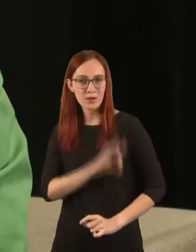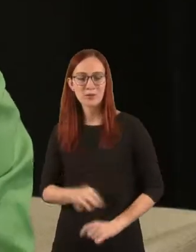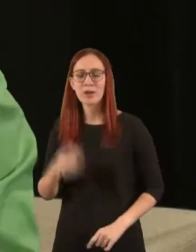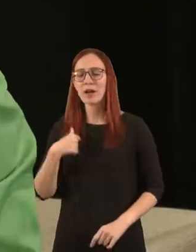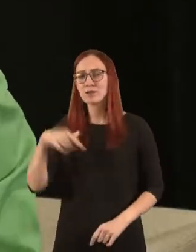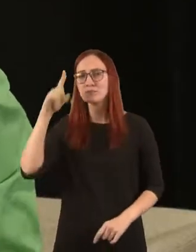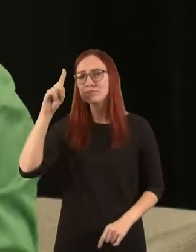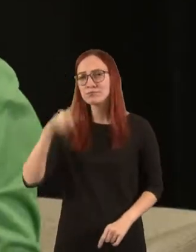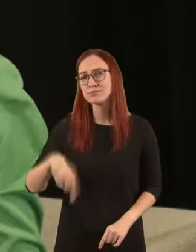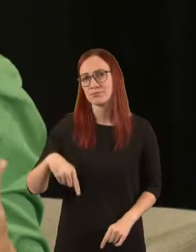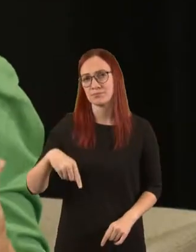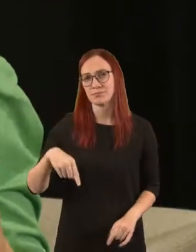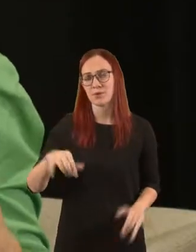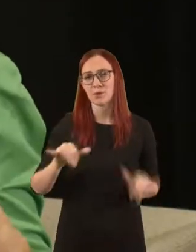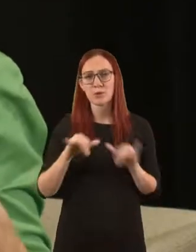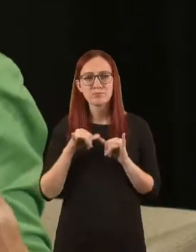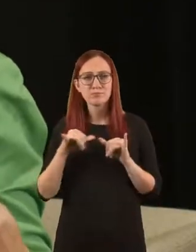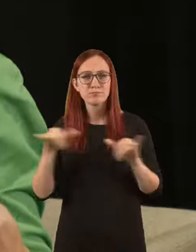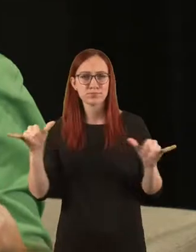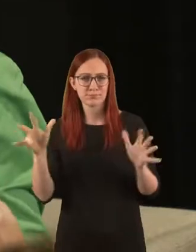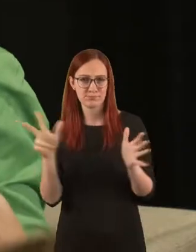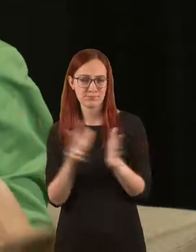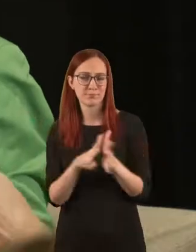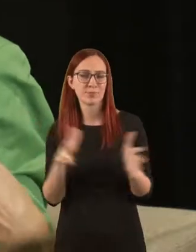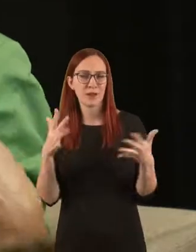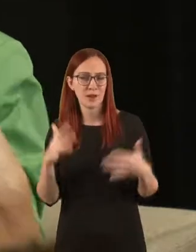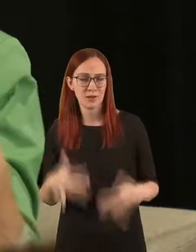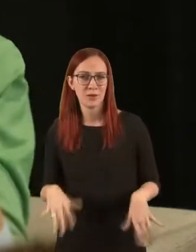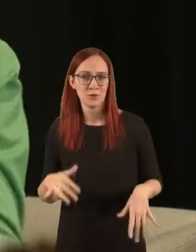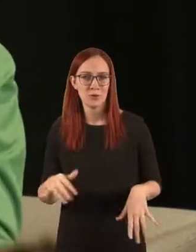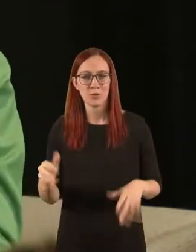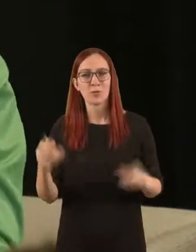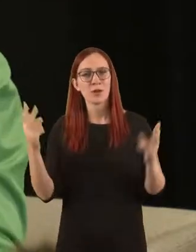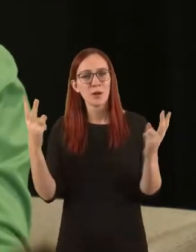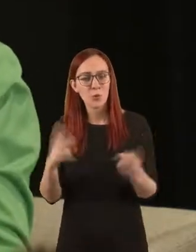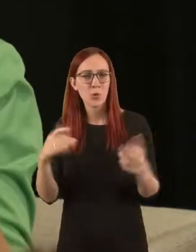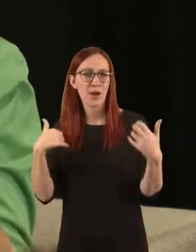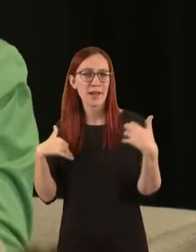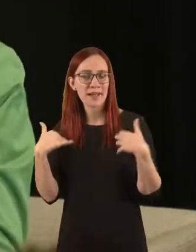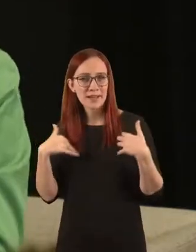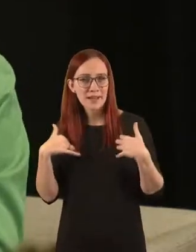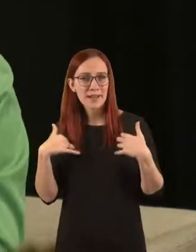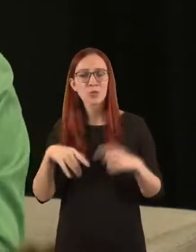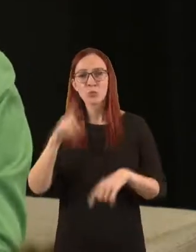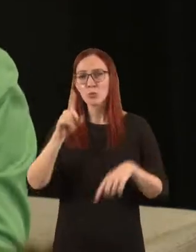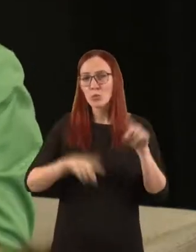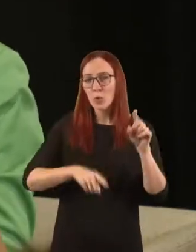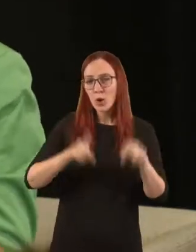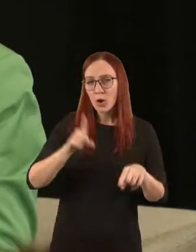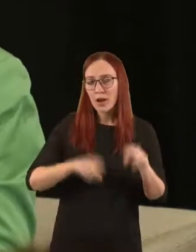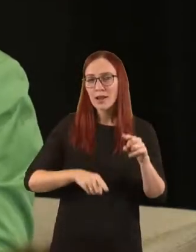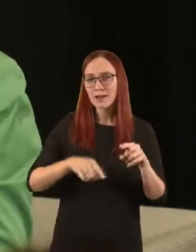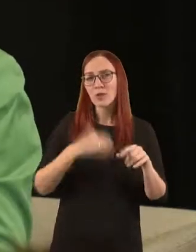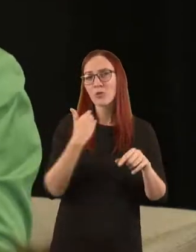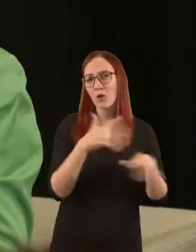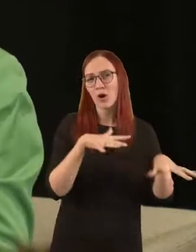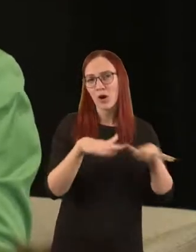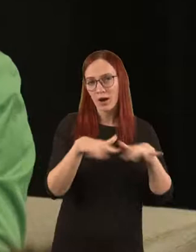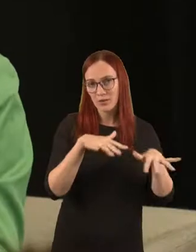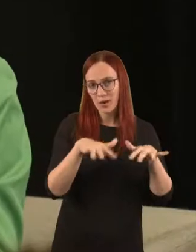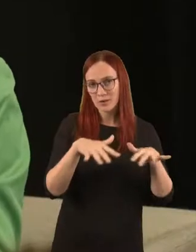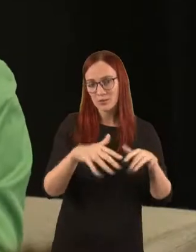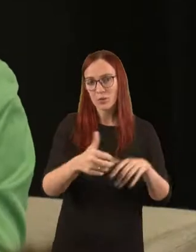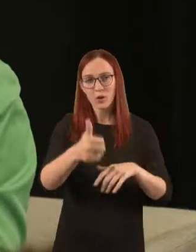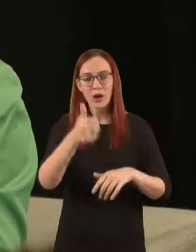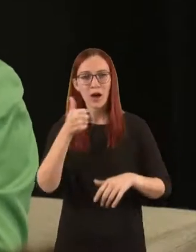these funds into for their needs. Well, it is also widely recognized